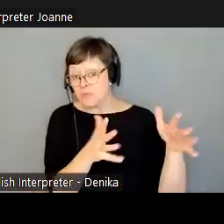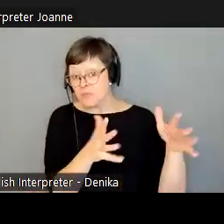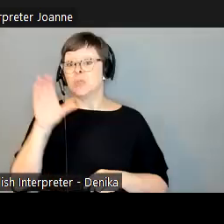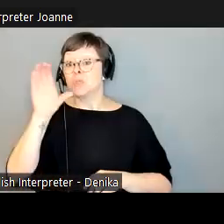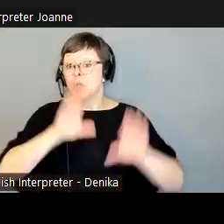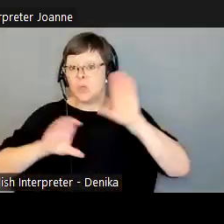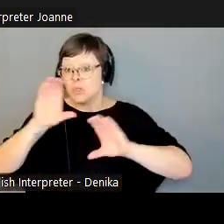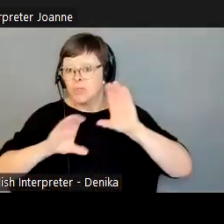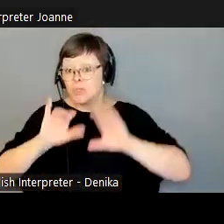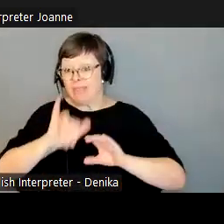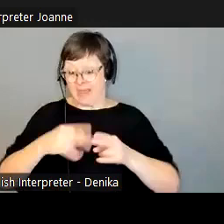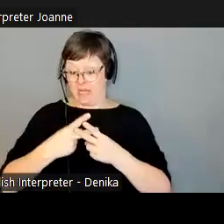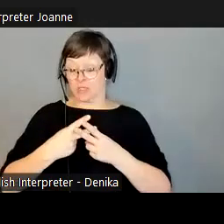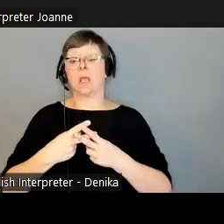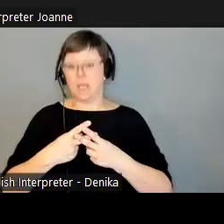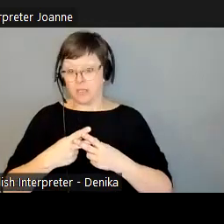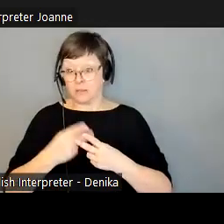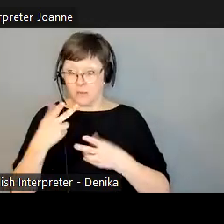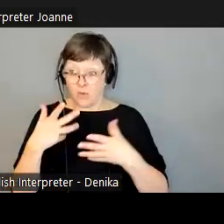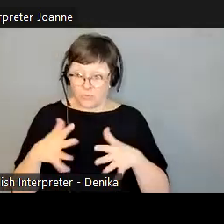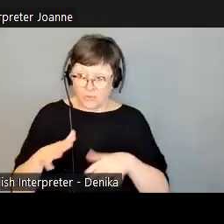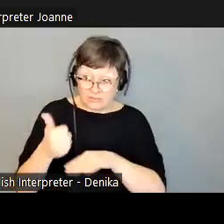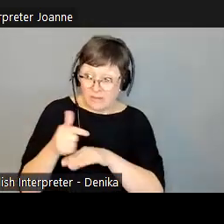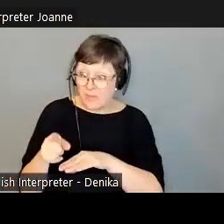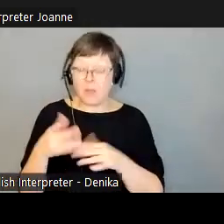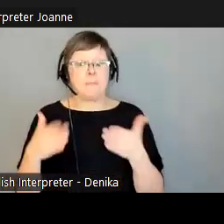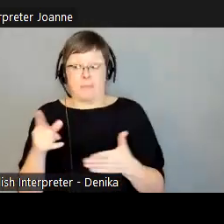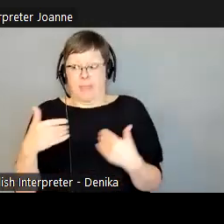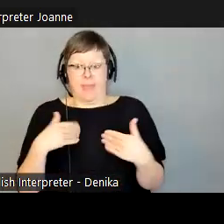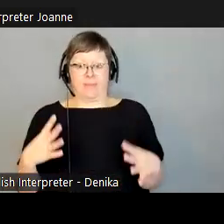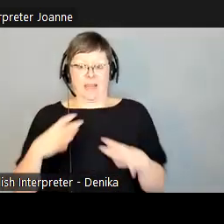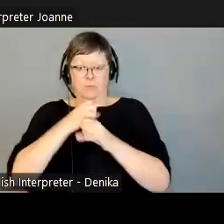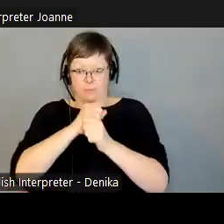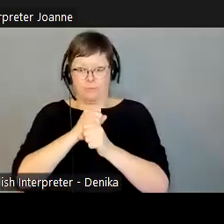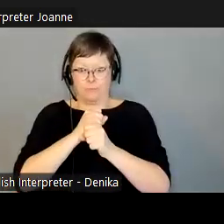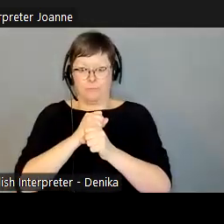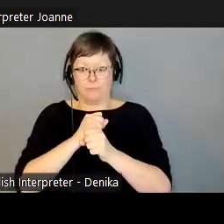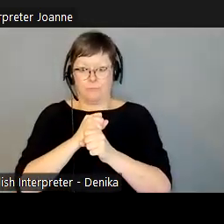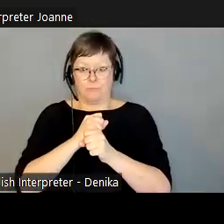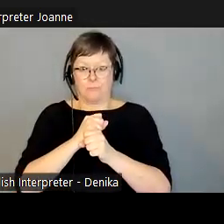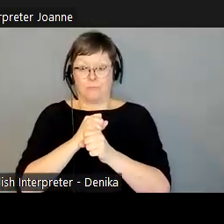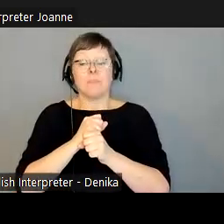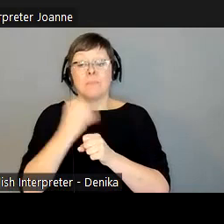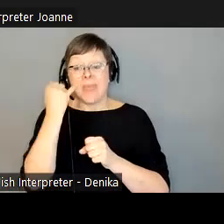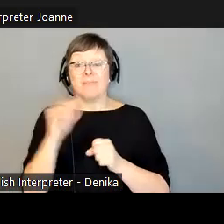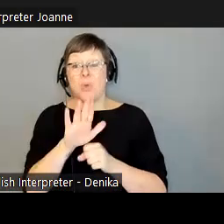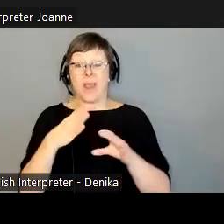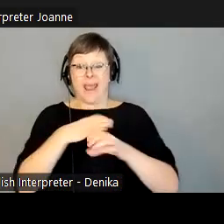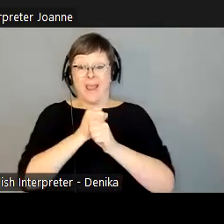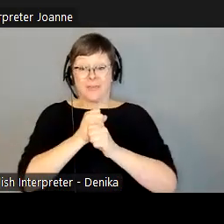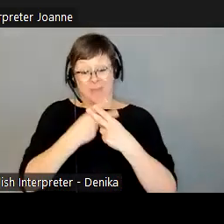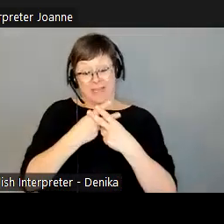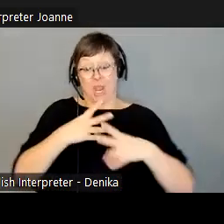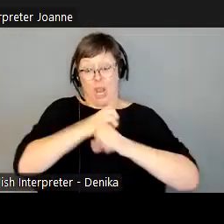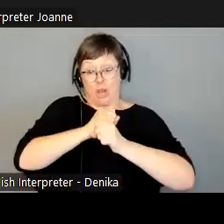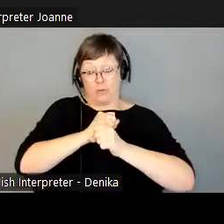if you have a hashtag and it has an acronym and it comes up with something, you know, inappropriate or something not related